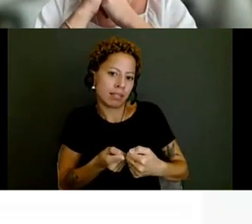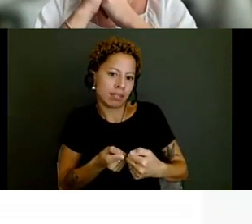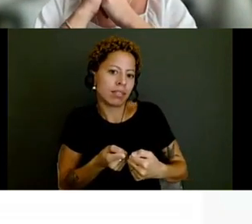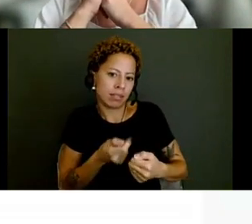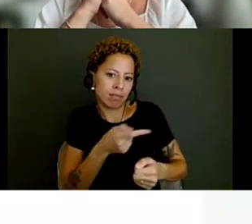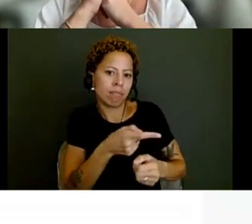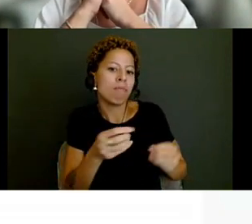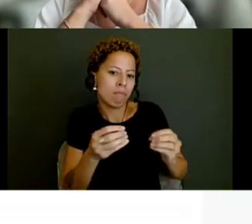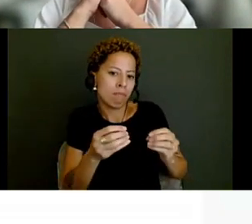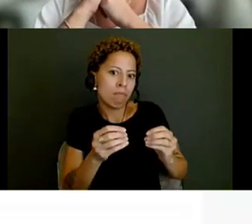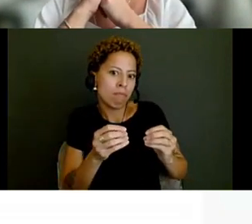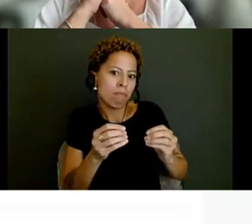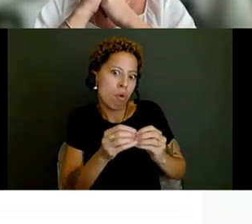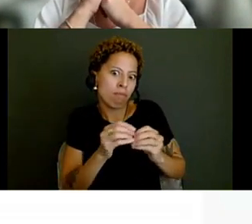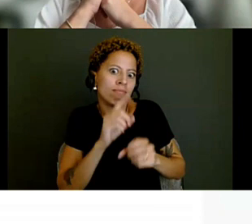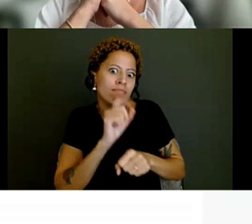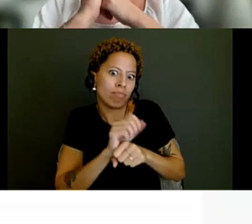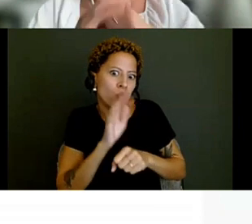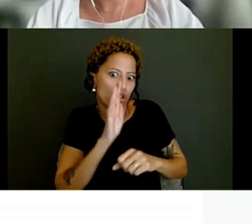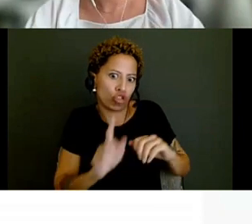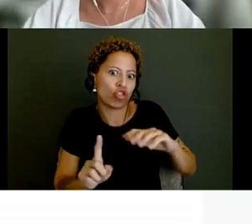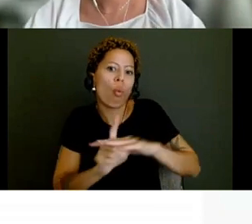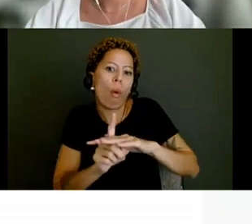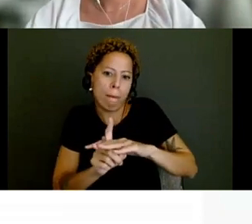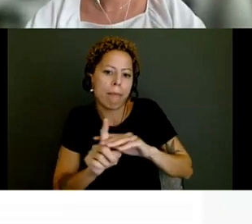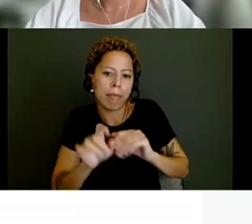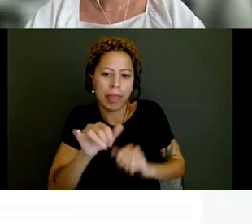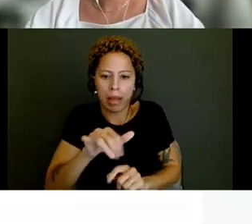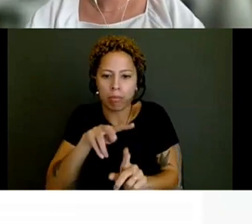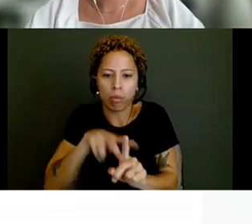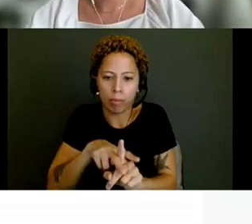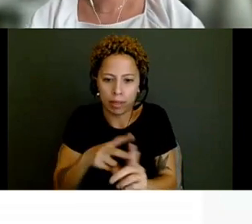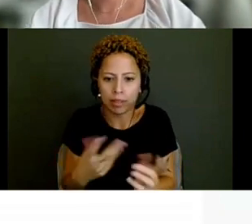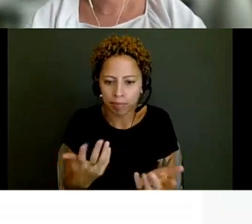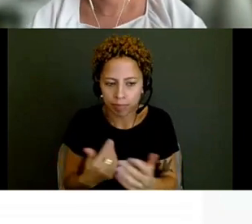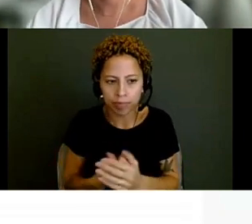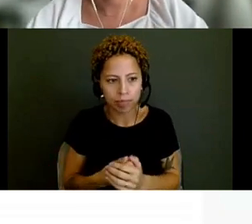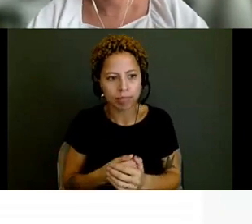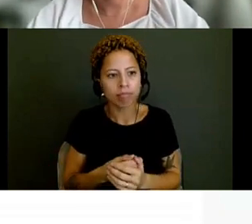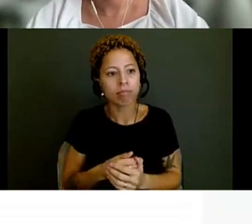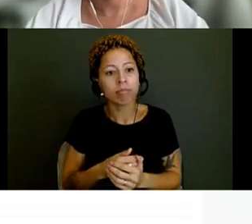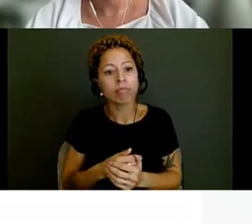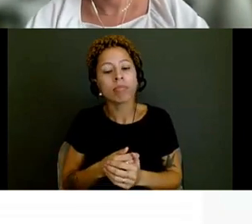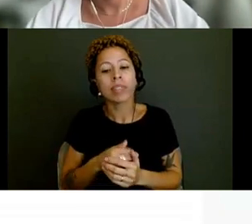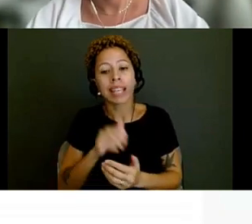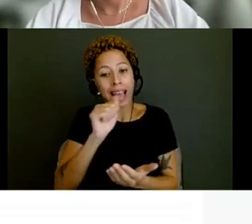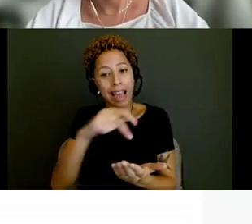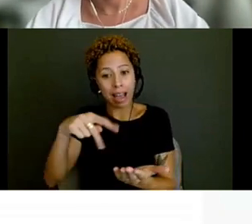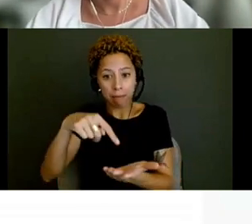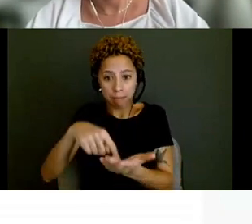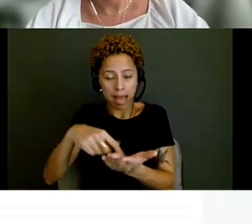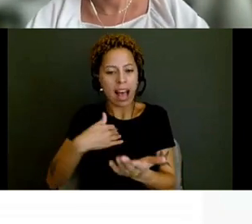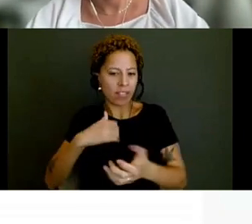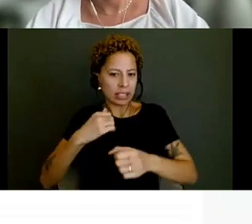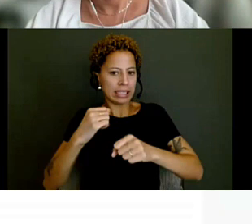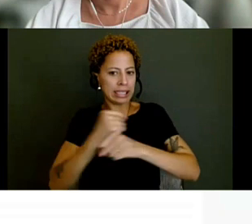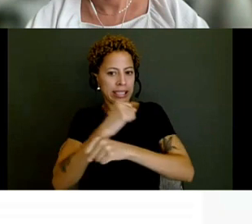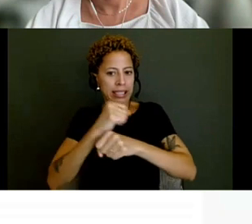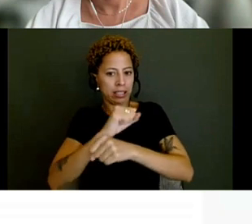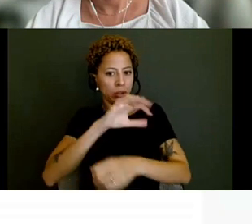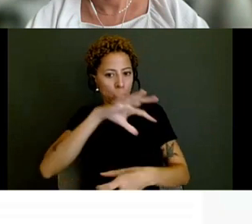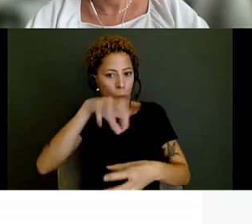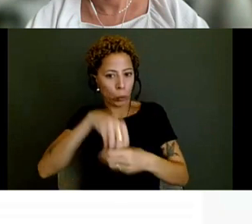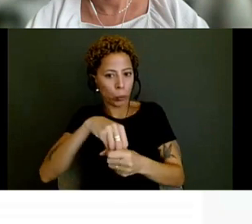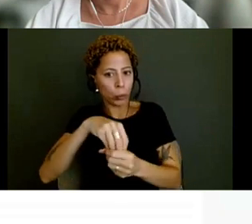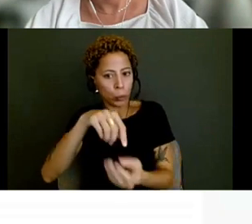to come. Mm-hmm. So you can also get statistics from the app. And as